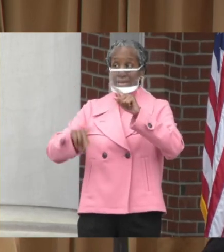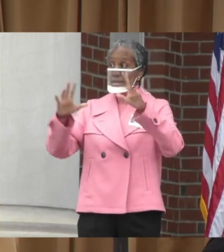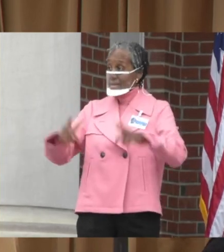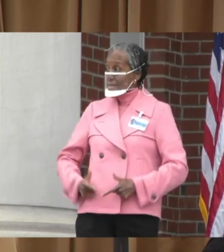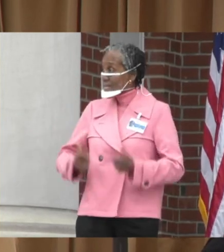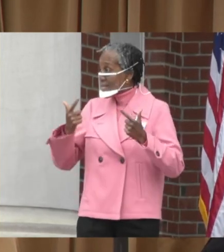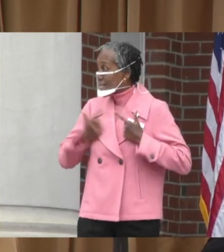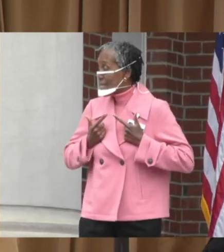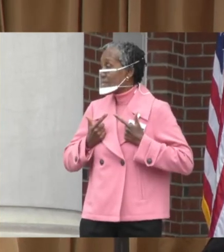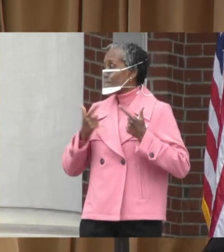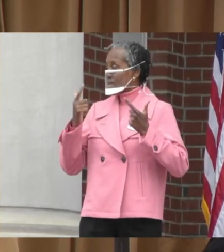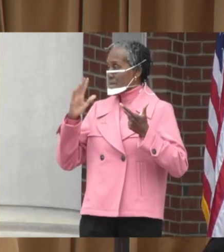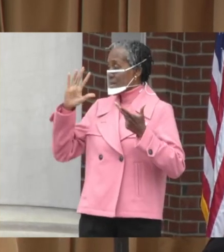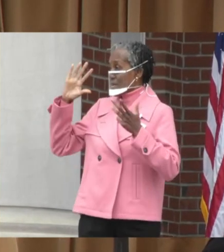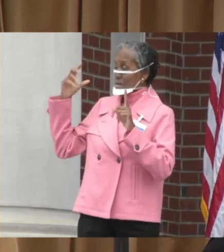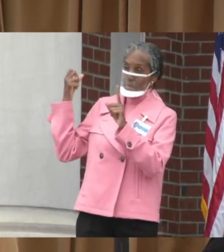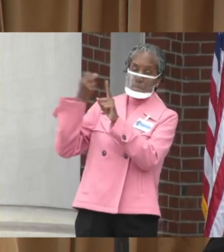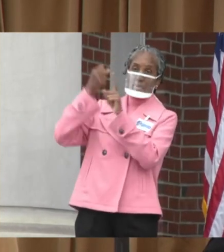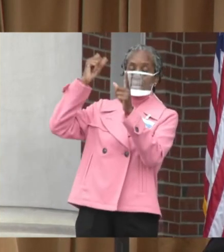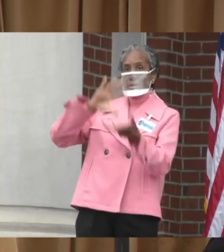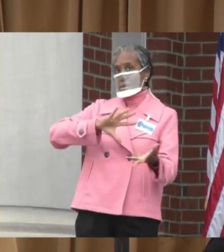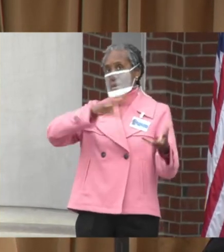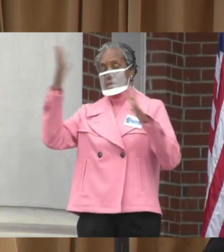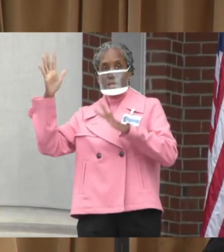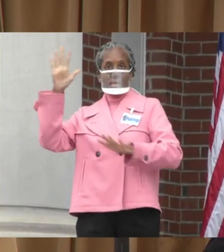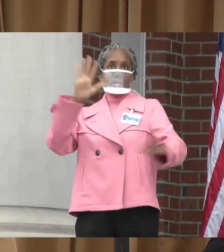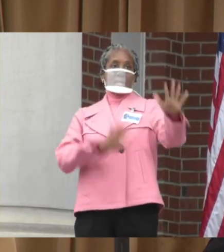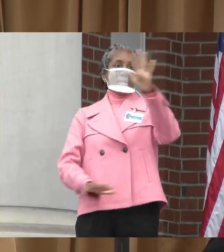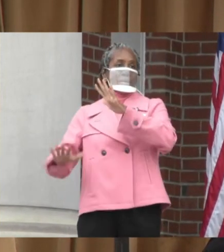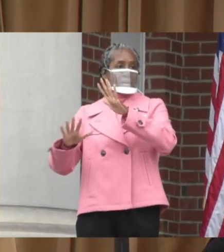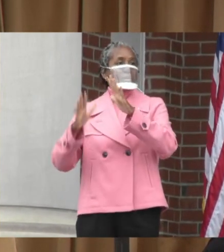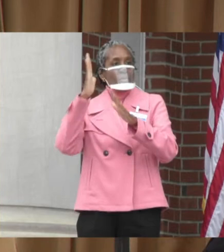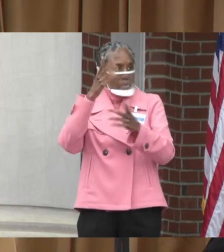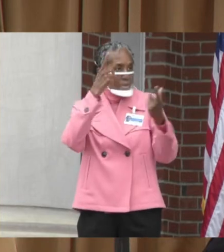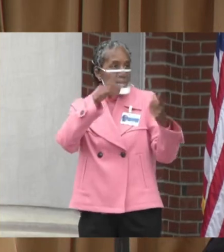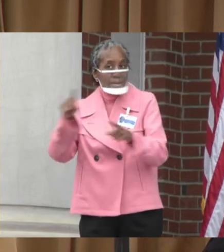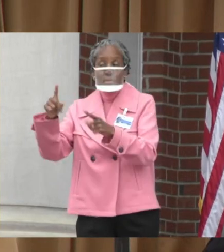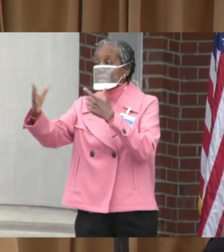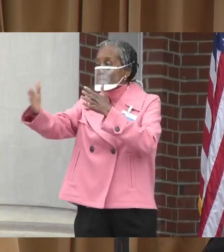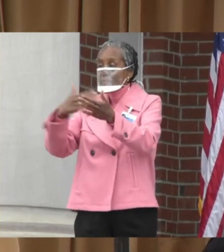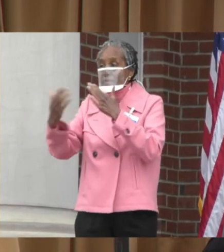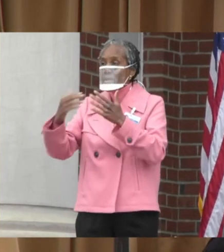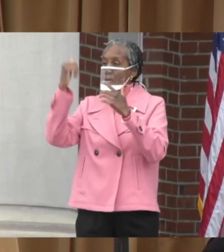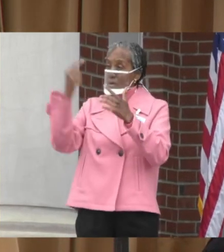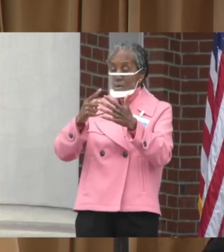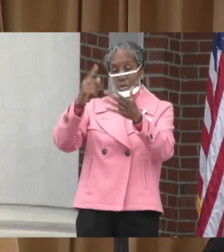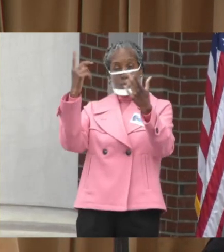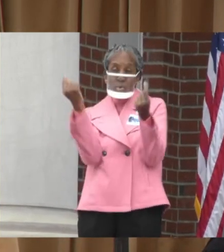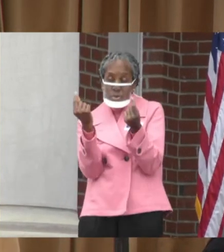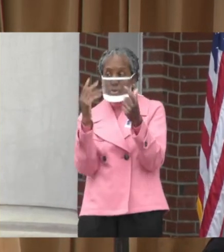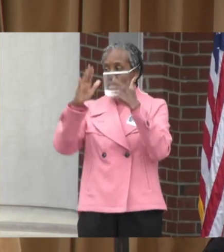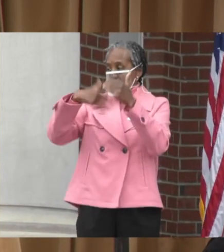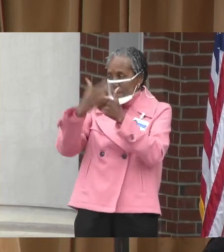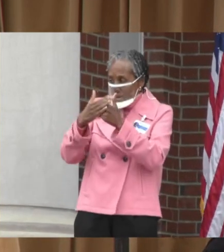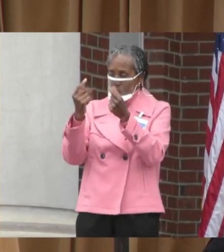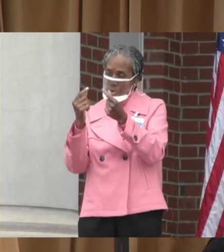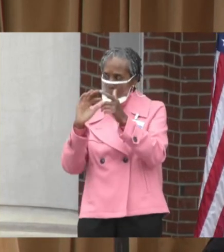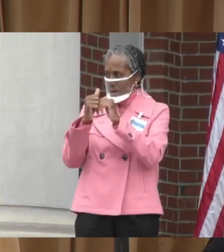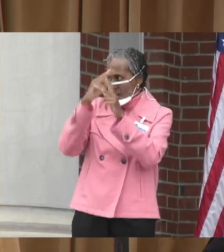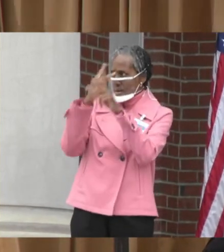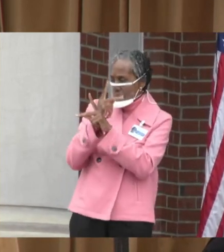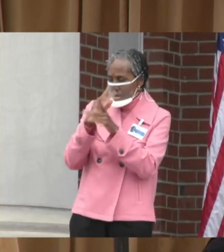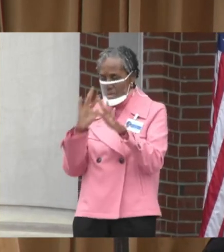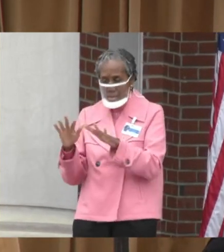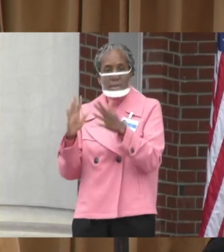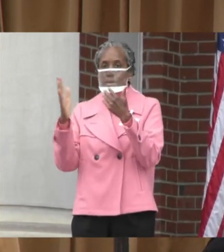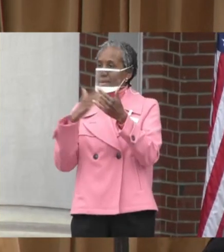being blown about by the winds of change and chance. And though we may never know all the steps, we must learn to join